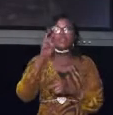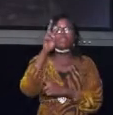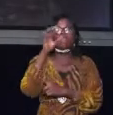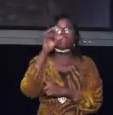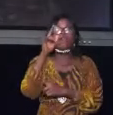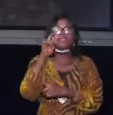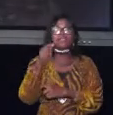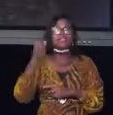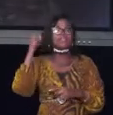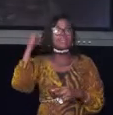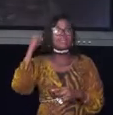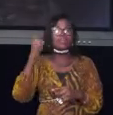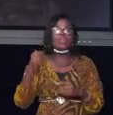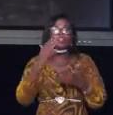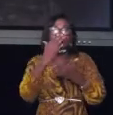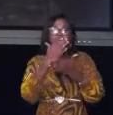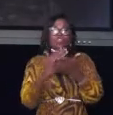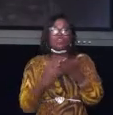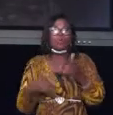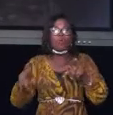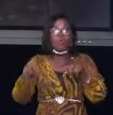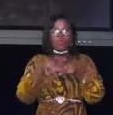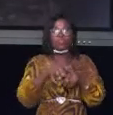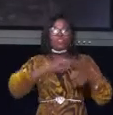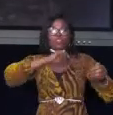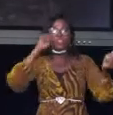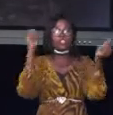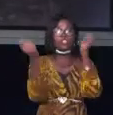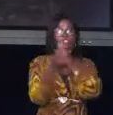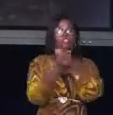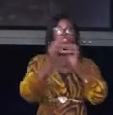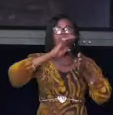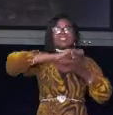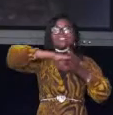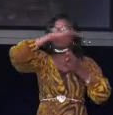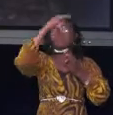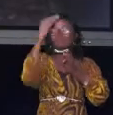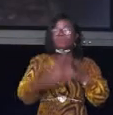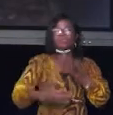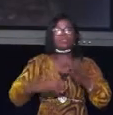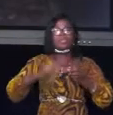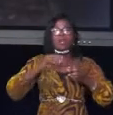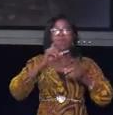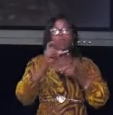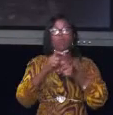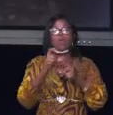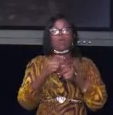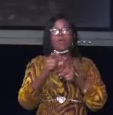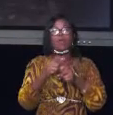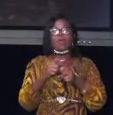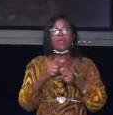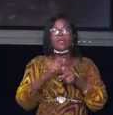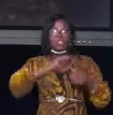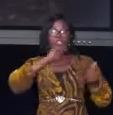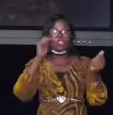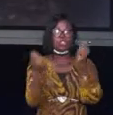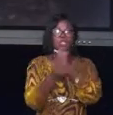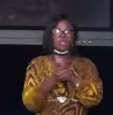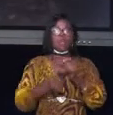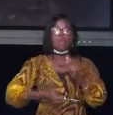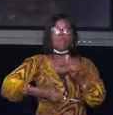sound. Some also change the entire word. The entire word